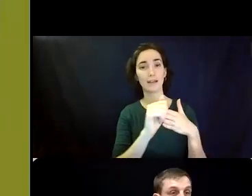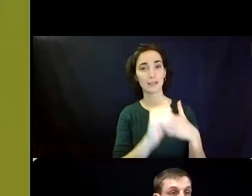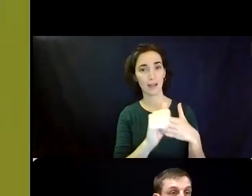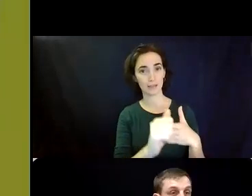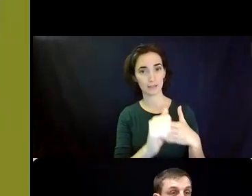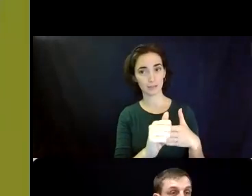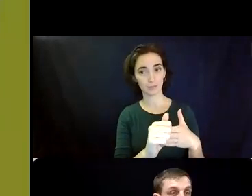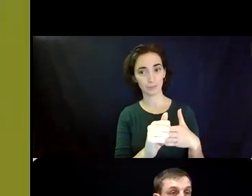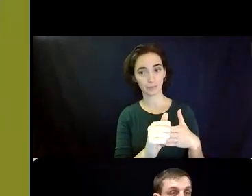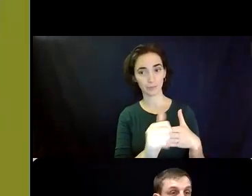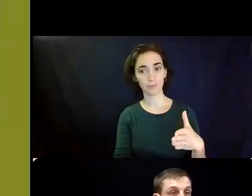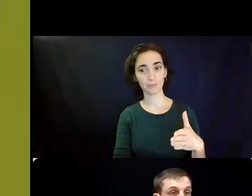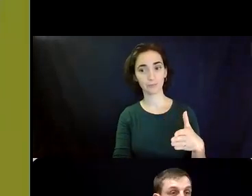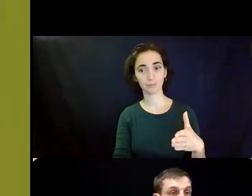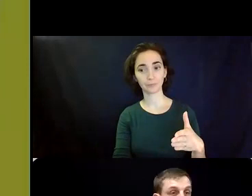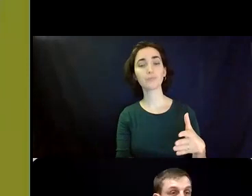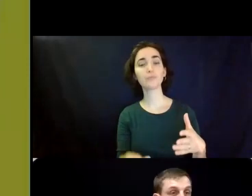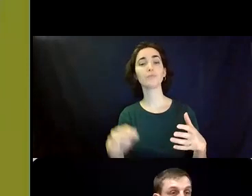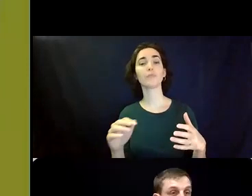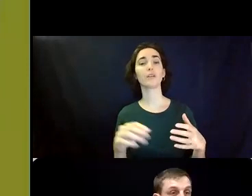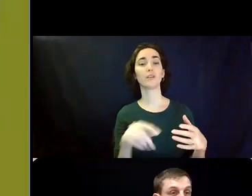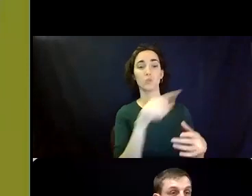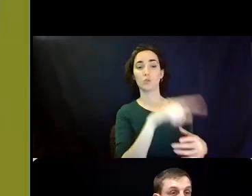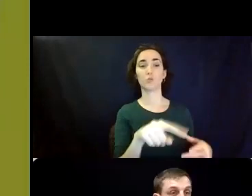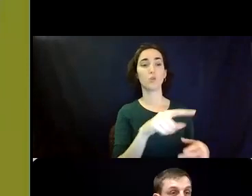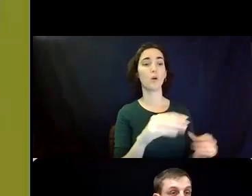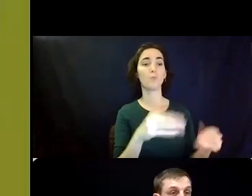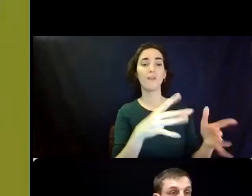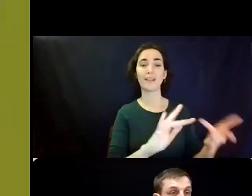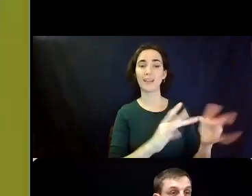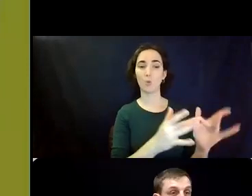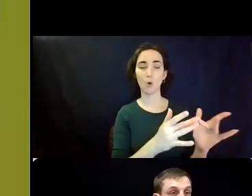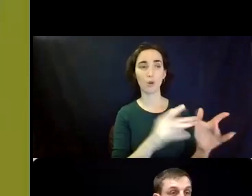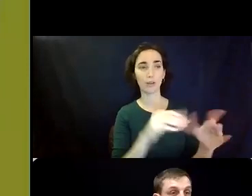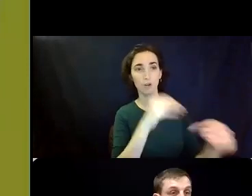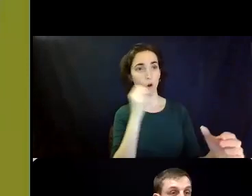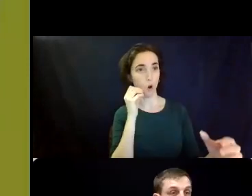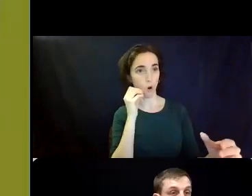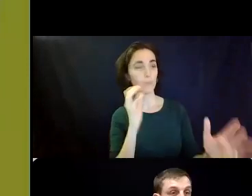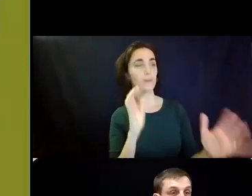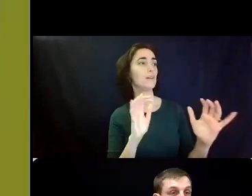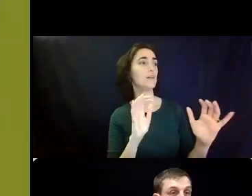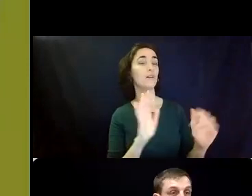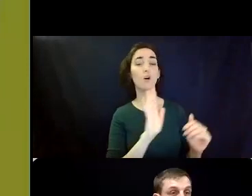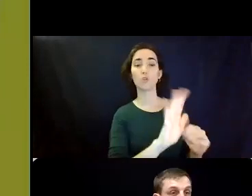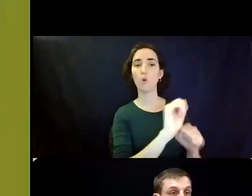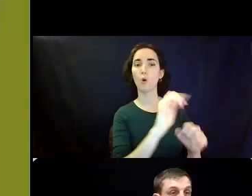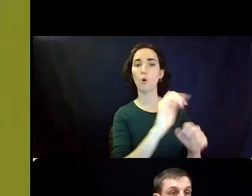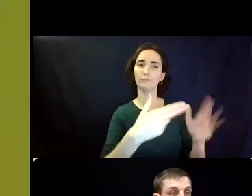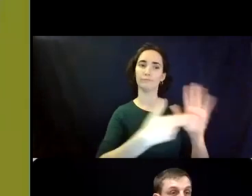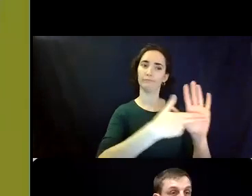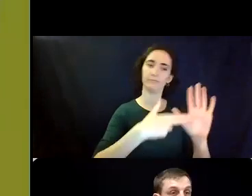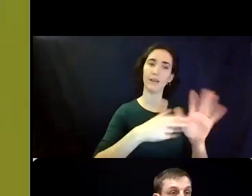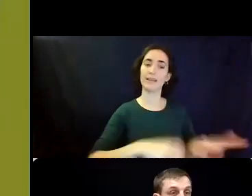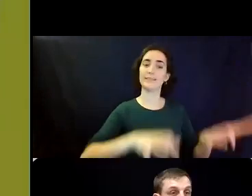our home-based provider network about how their workers are considered essential healthcare